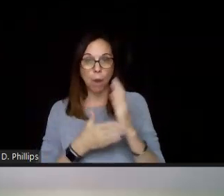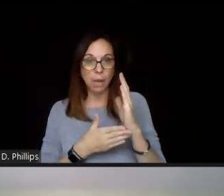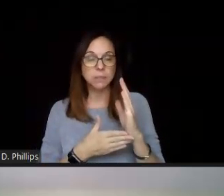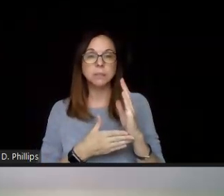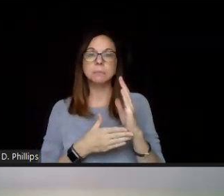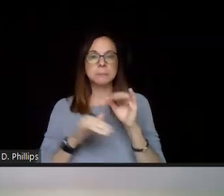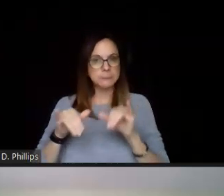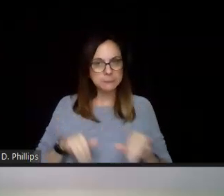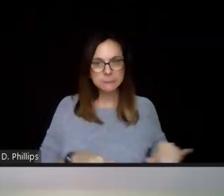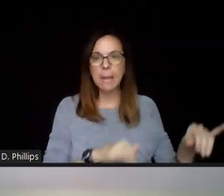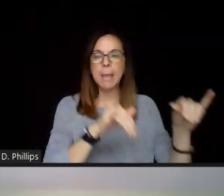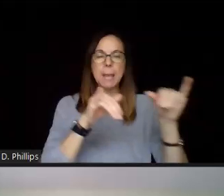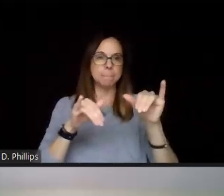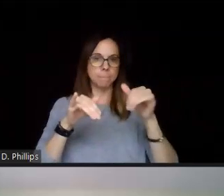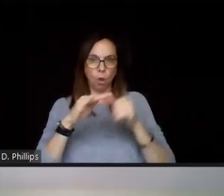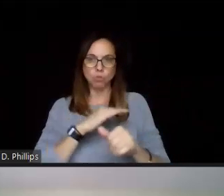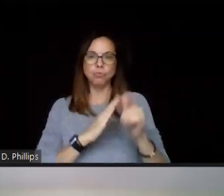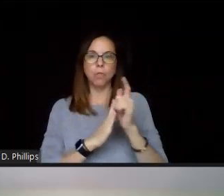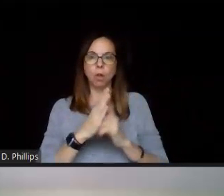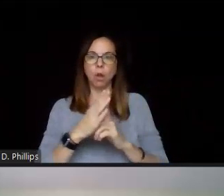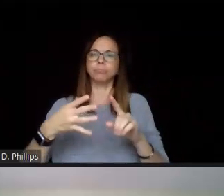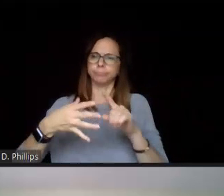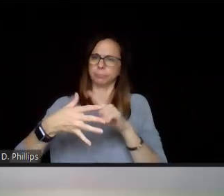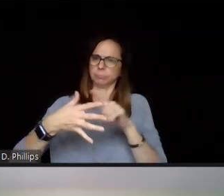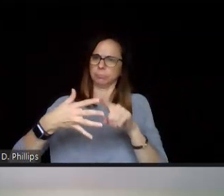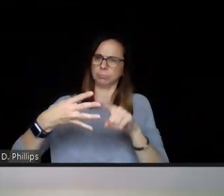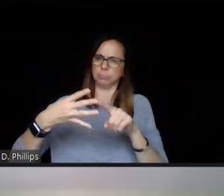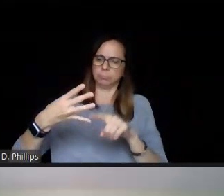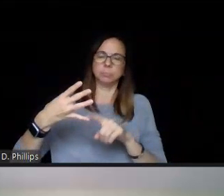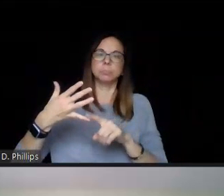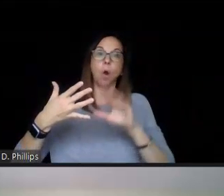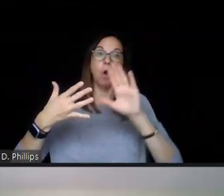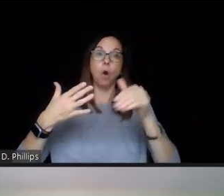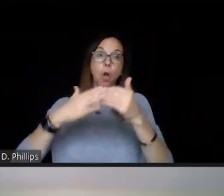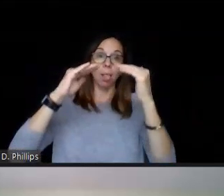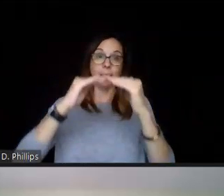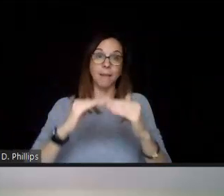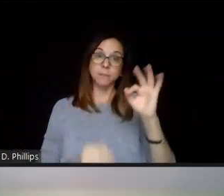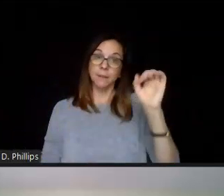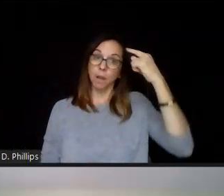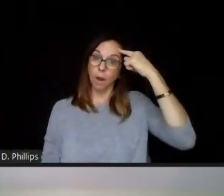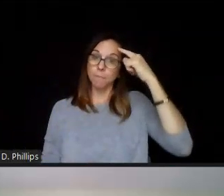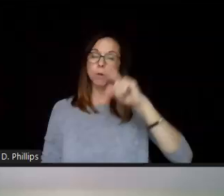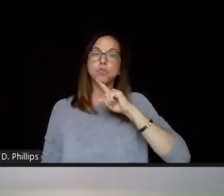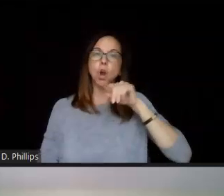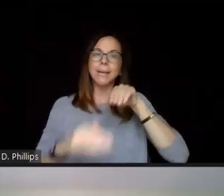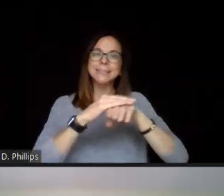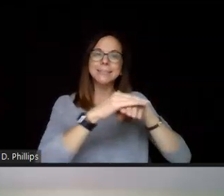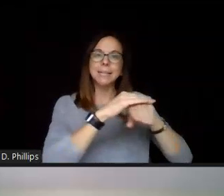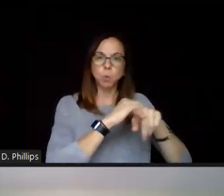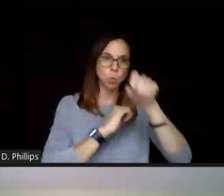and the same under the law. And all levels of government are accessible to the people. You